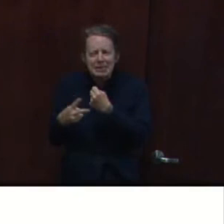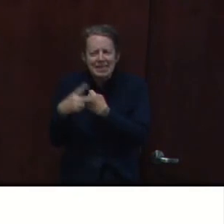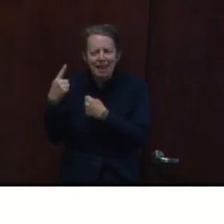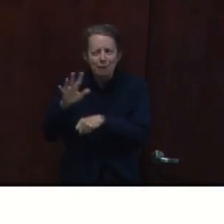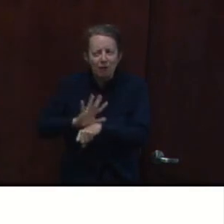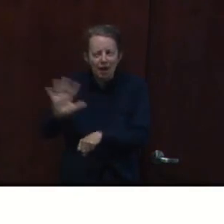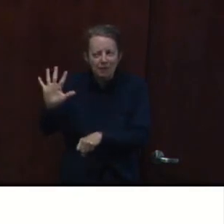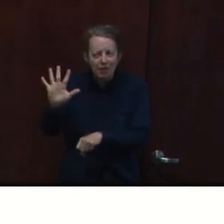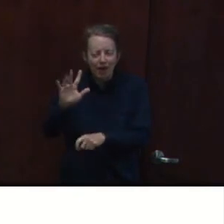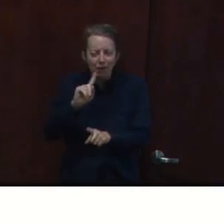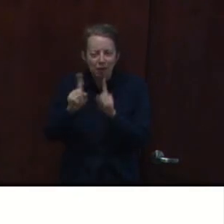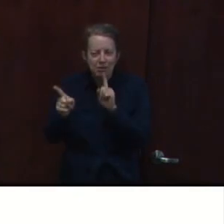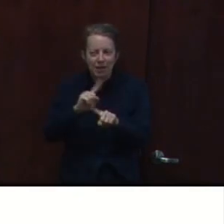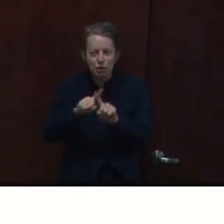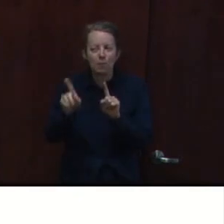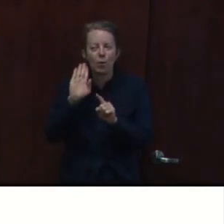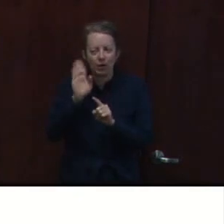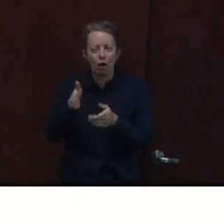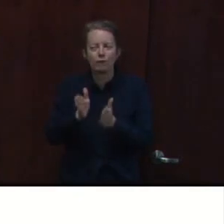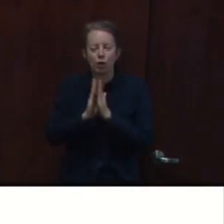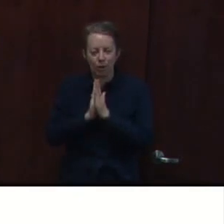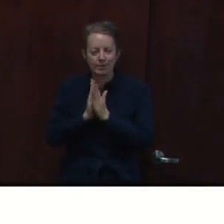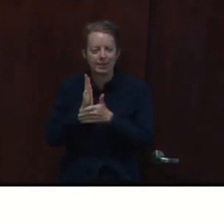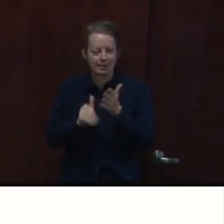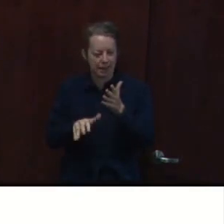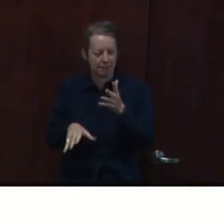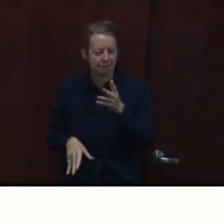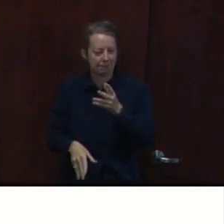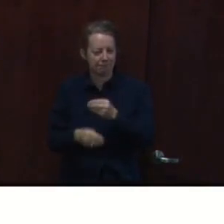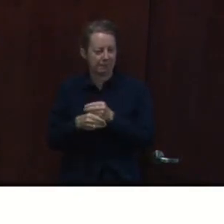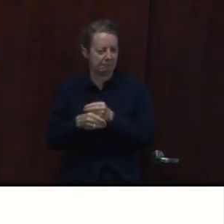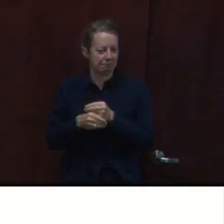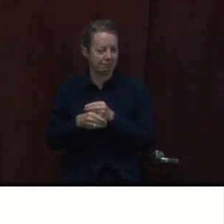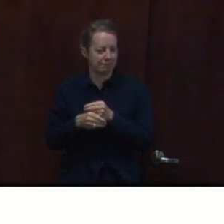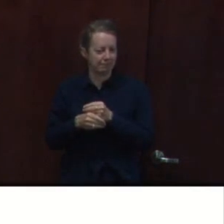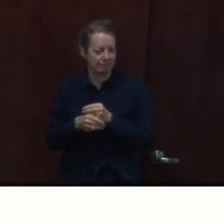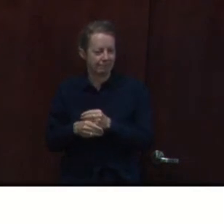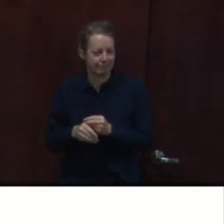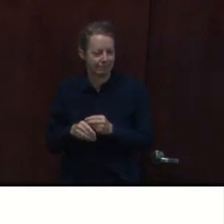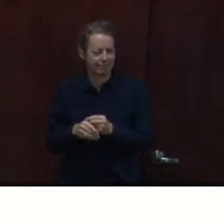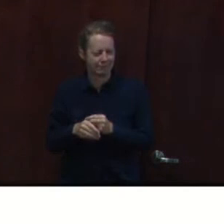take action, but we are requesting some budget amendments at 5 o'clock. Okay, perfect. Yes.